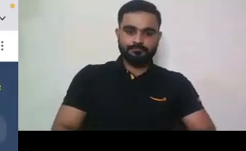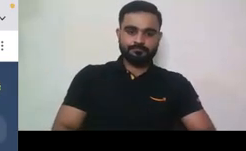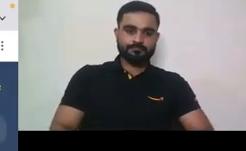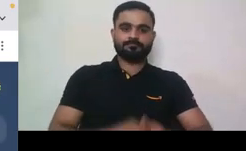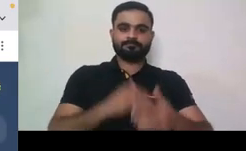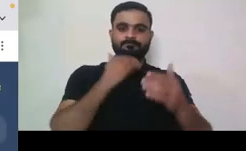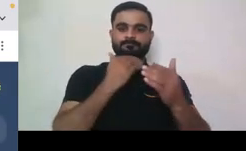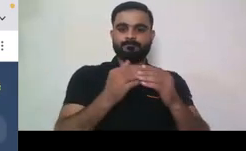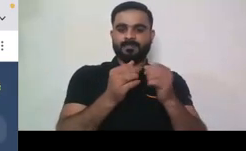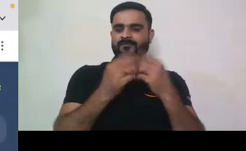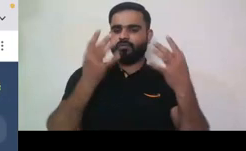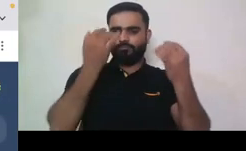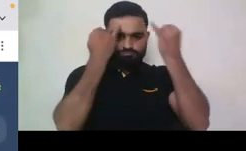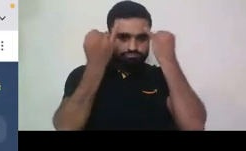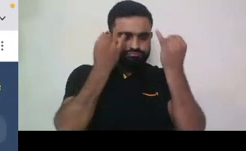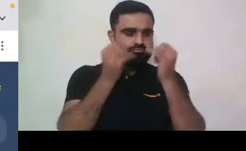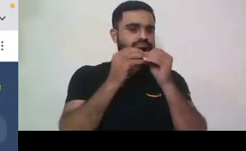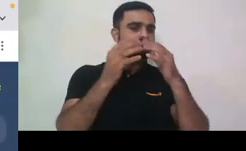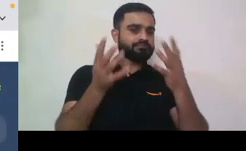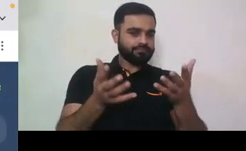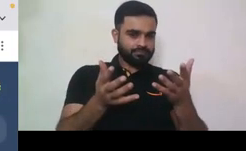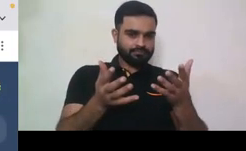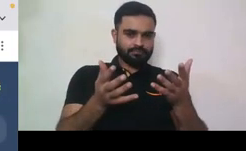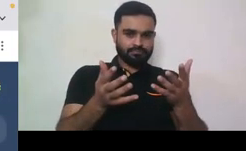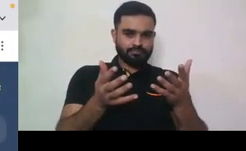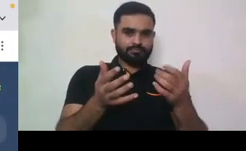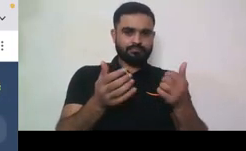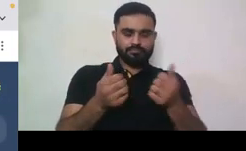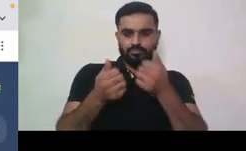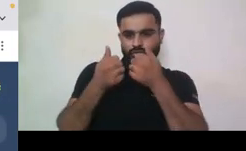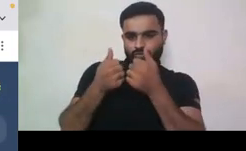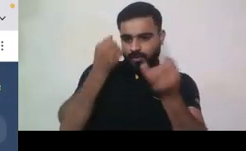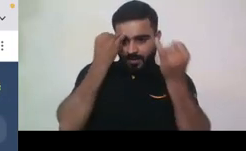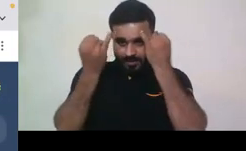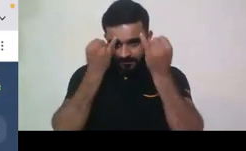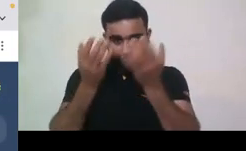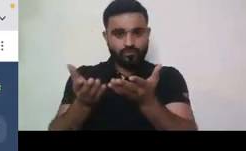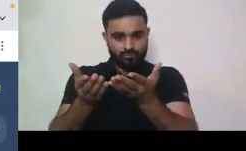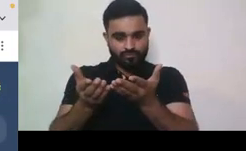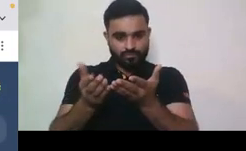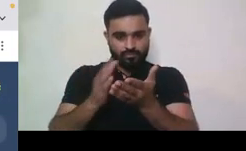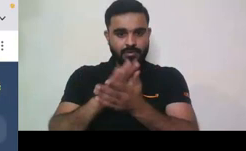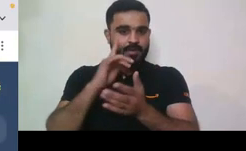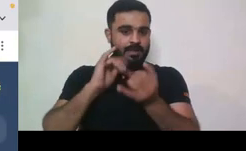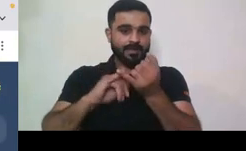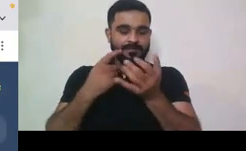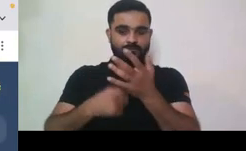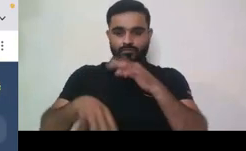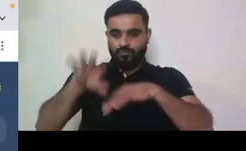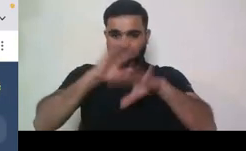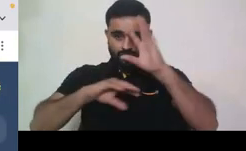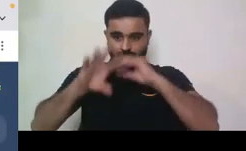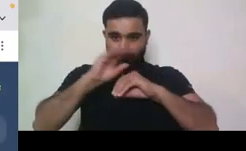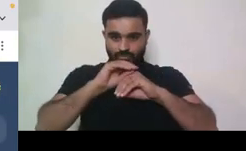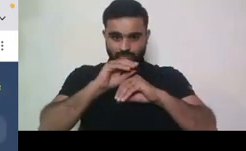Thank you. Lots of ideas. We have lots of good ideas here, Nisar. I mean, I've learned a lot in